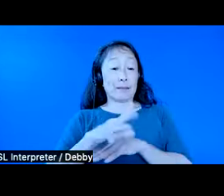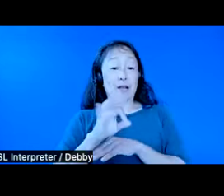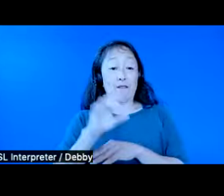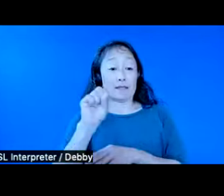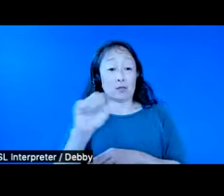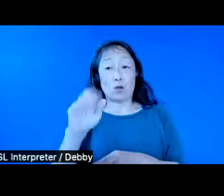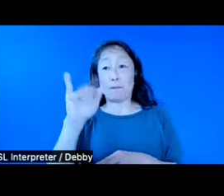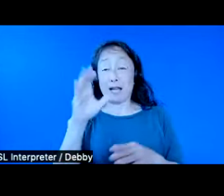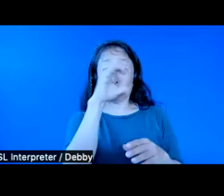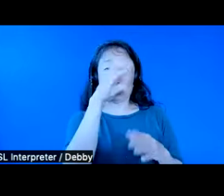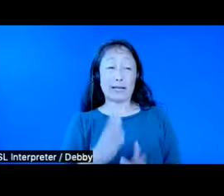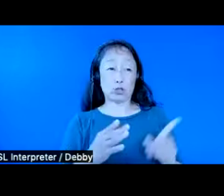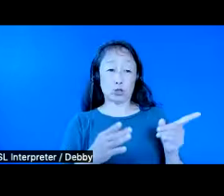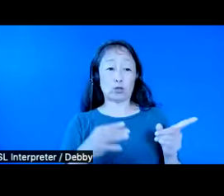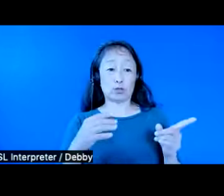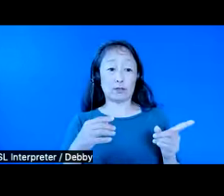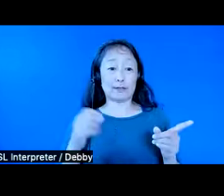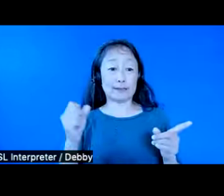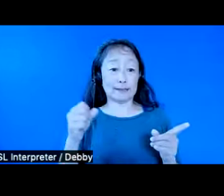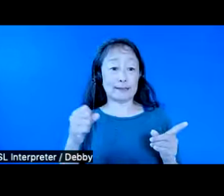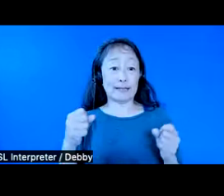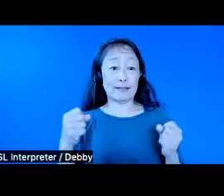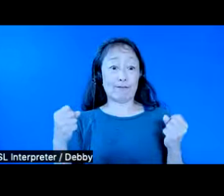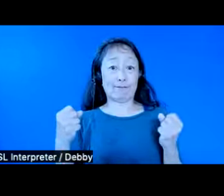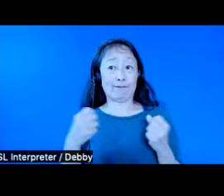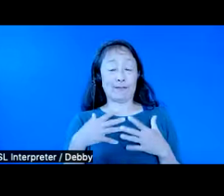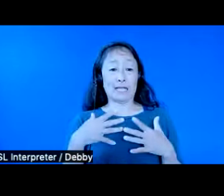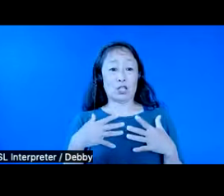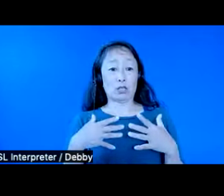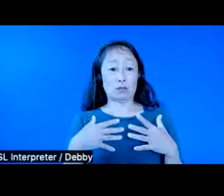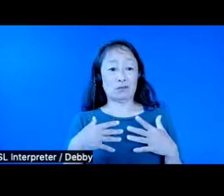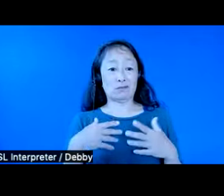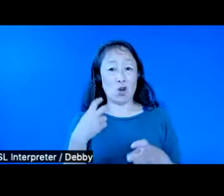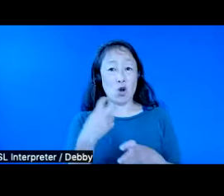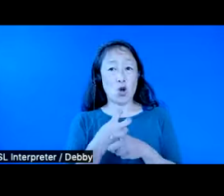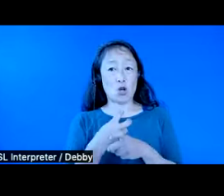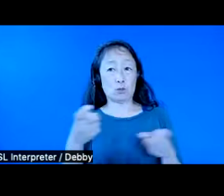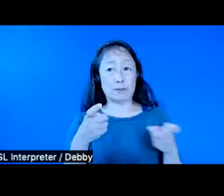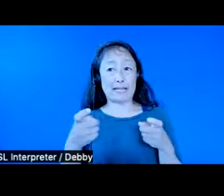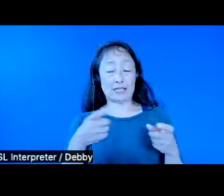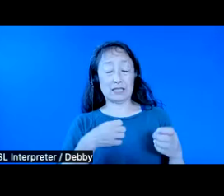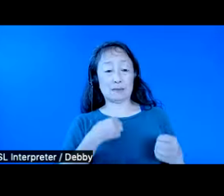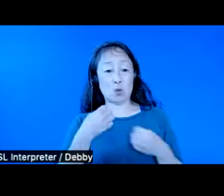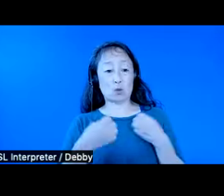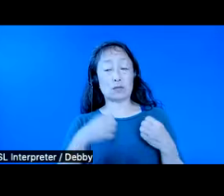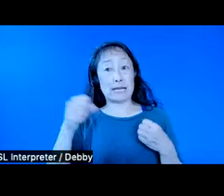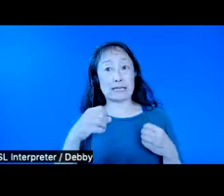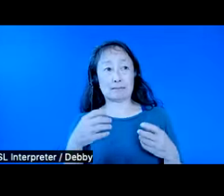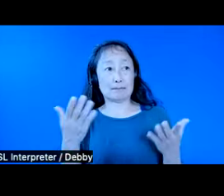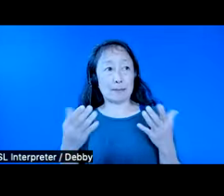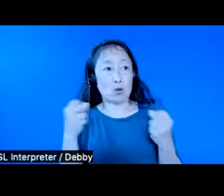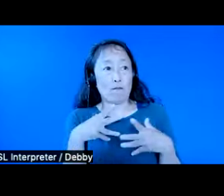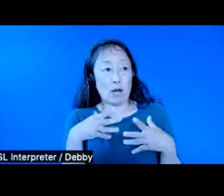manage. Yeah, if it's stranger danger, you're afraid of dark corners. Any trigger of that environment and that